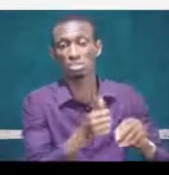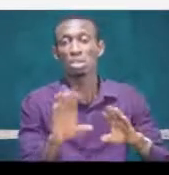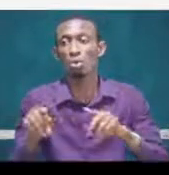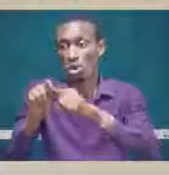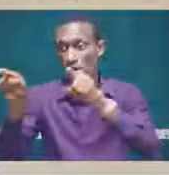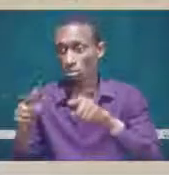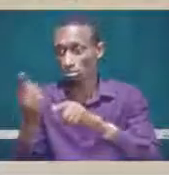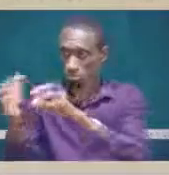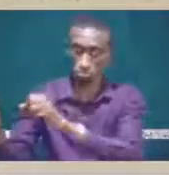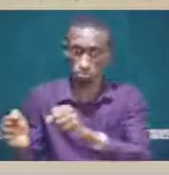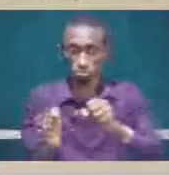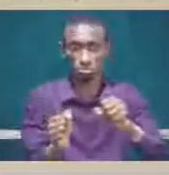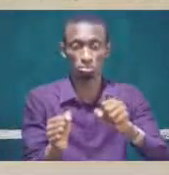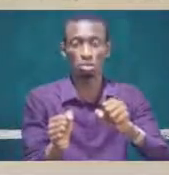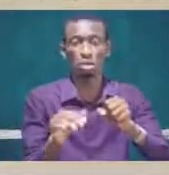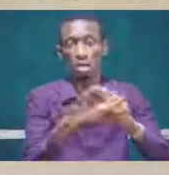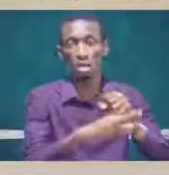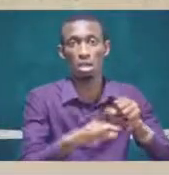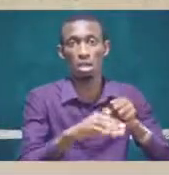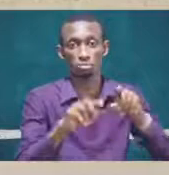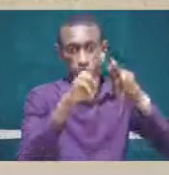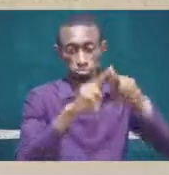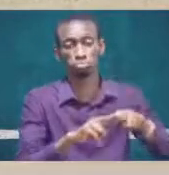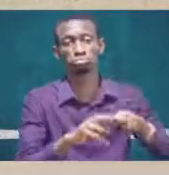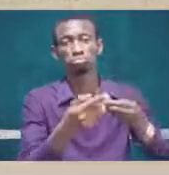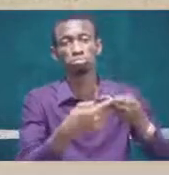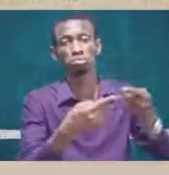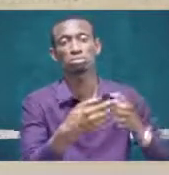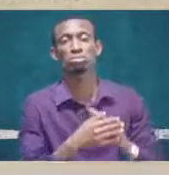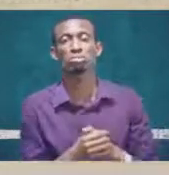we are shifting. So moving the information,